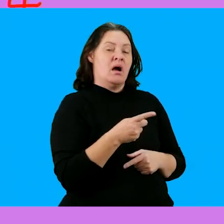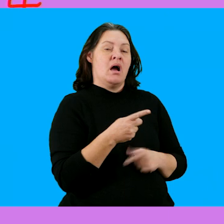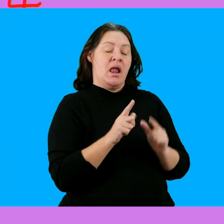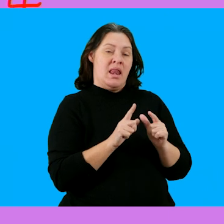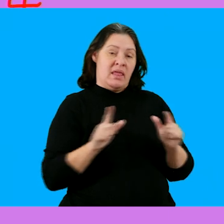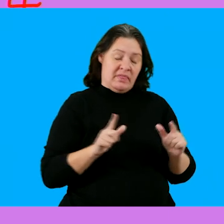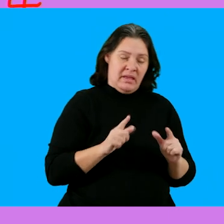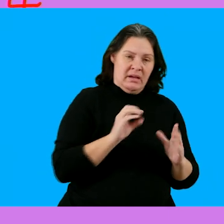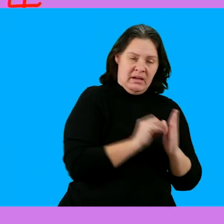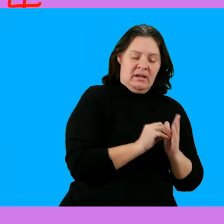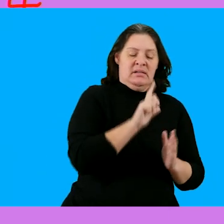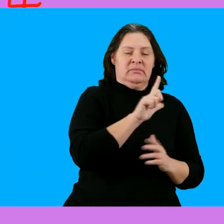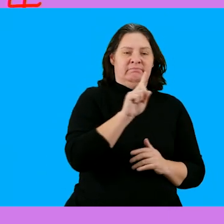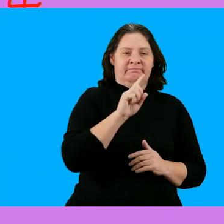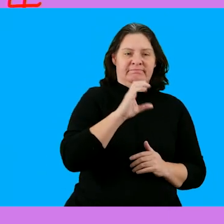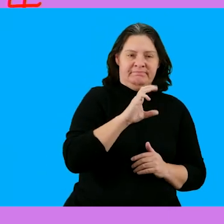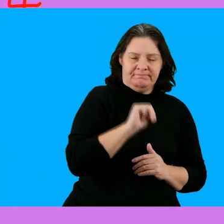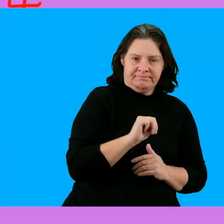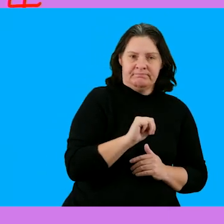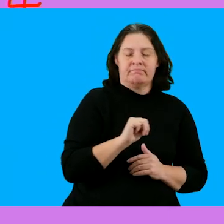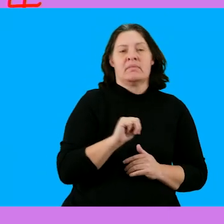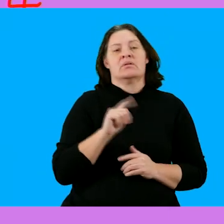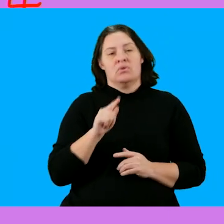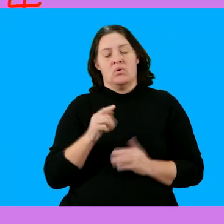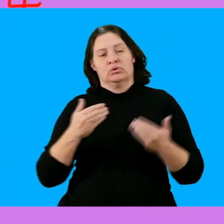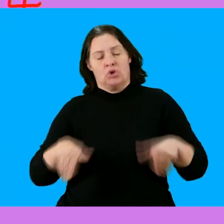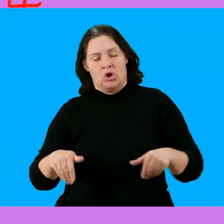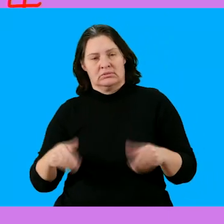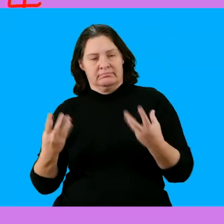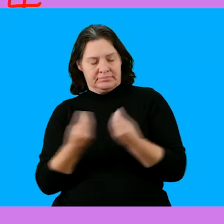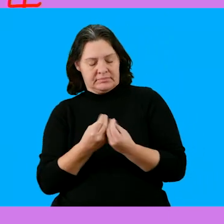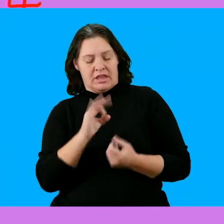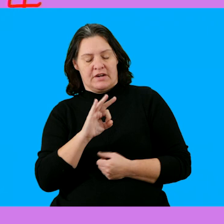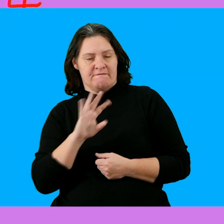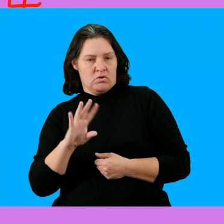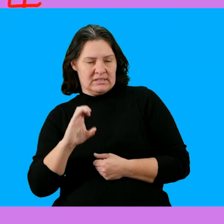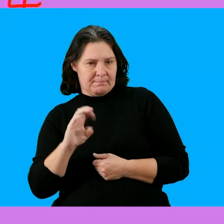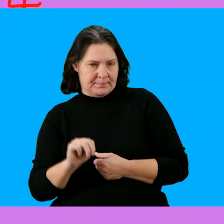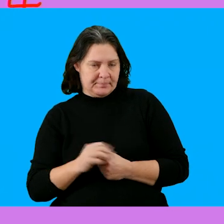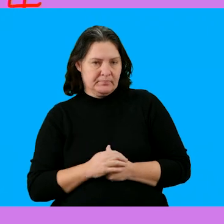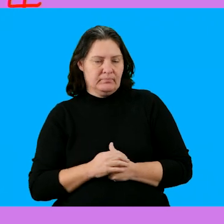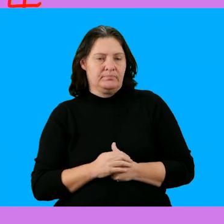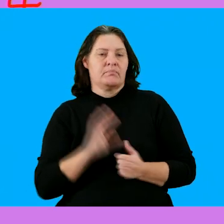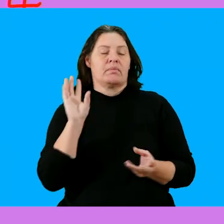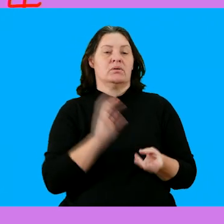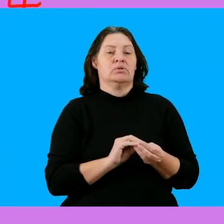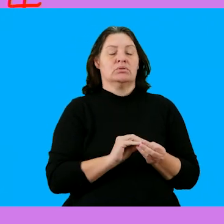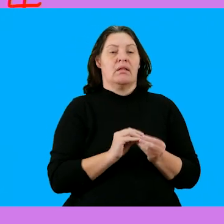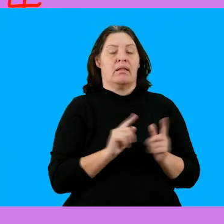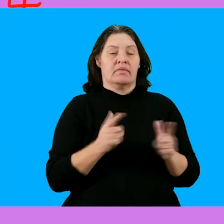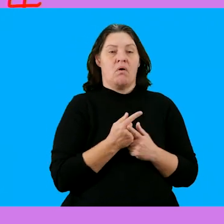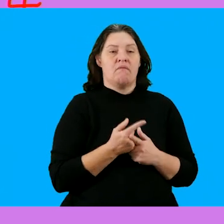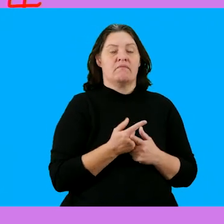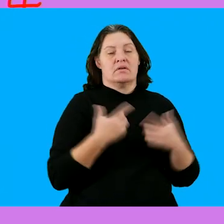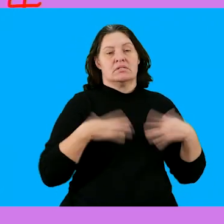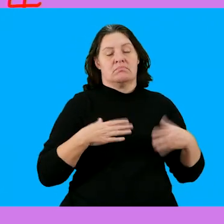added the length of the t-shirt, the 71 centimeters, to the length of my shorts, the 34 centimeters. I got a total